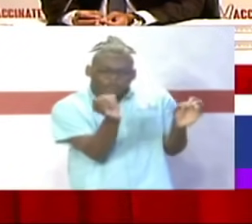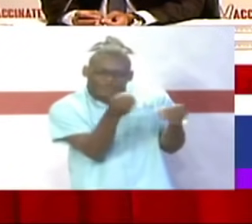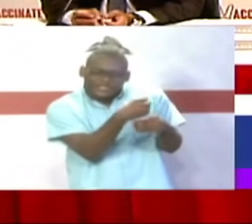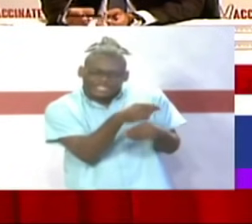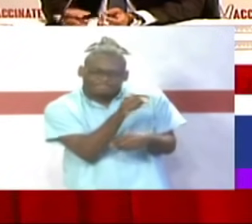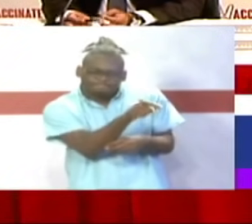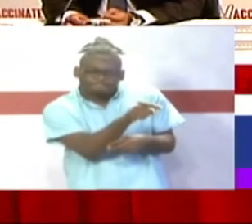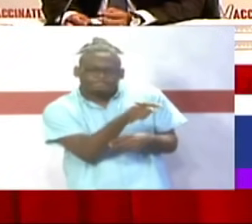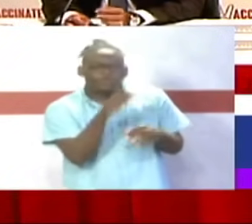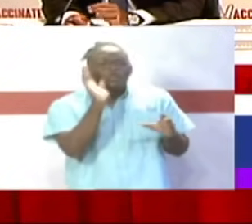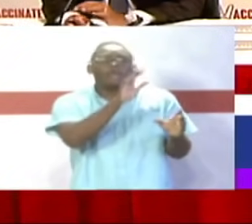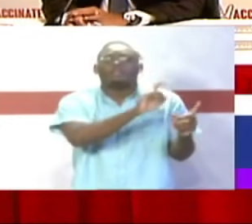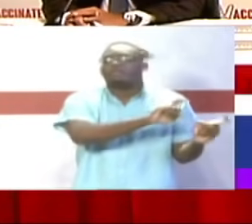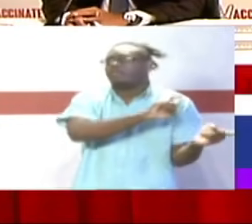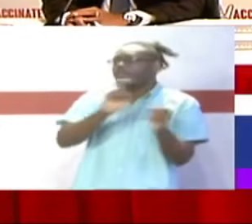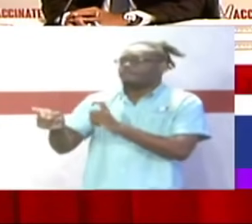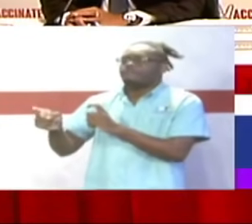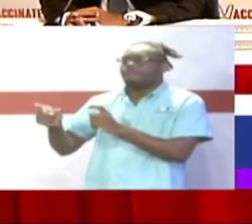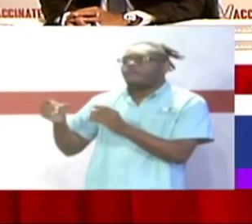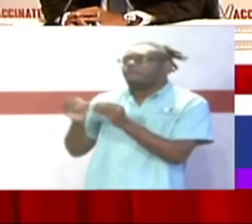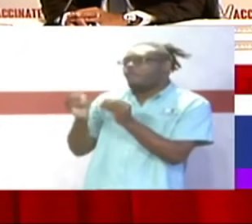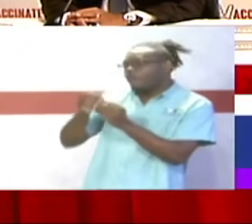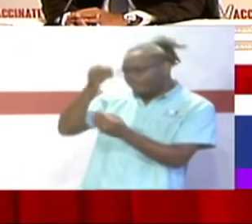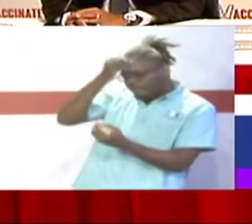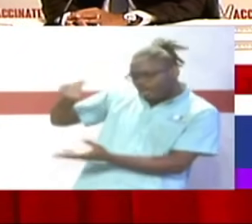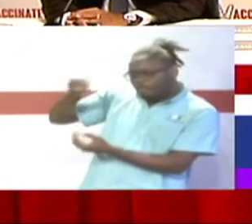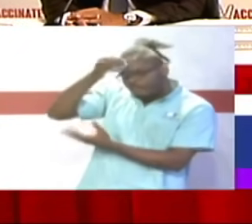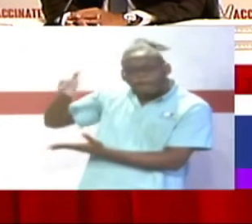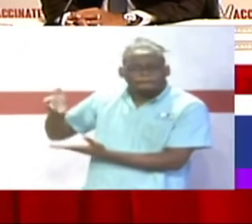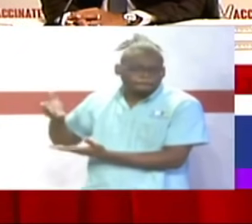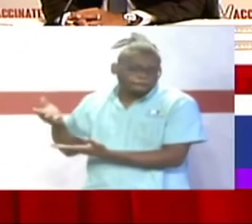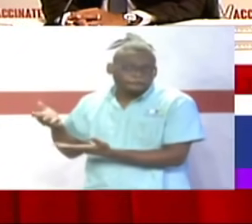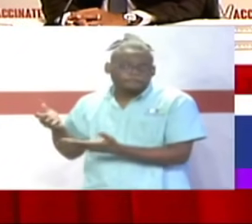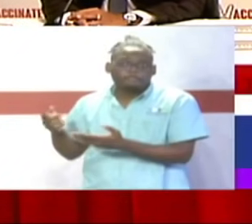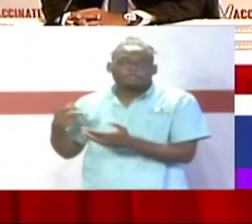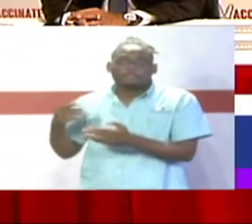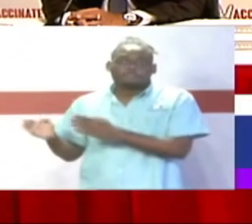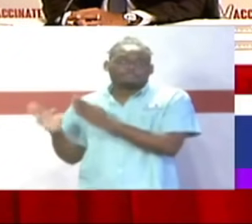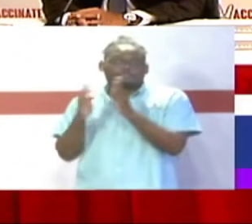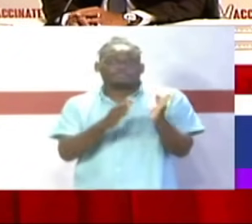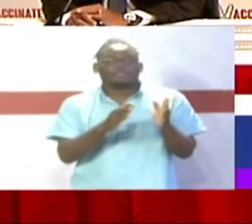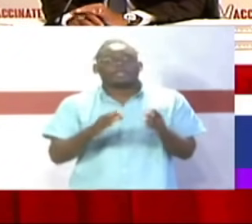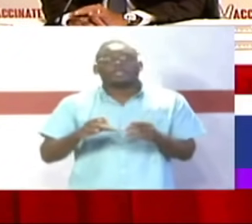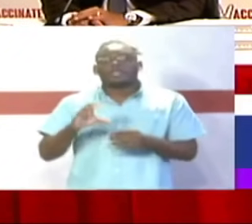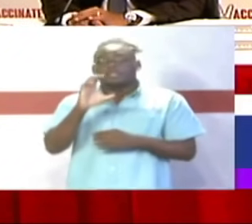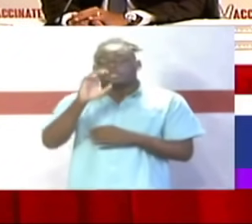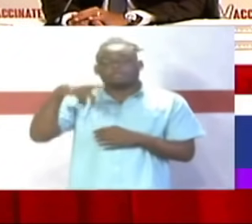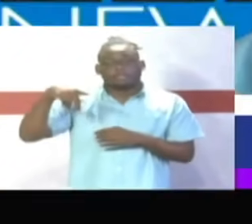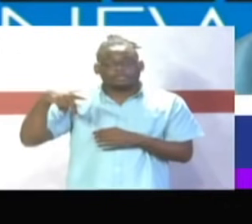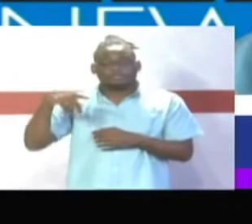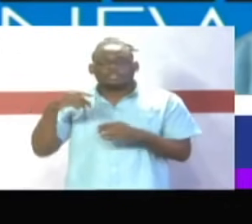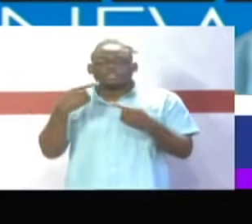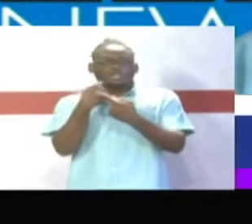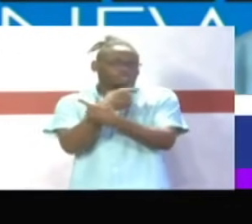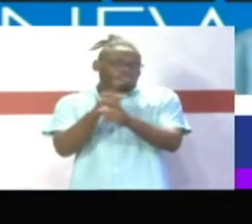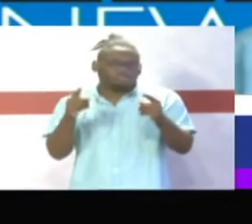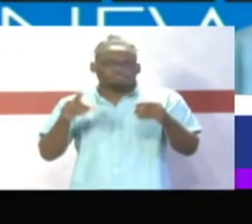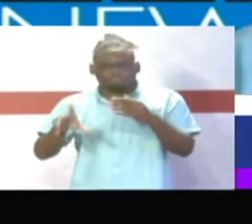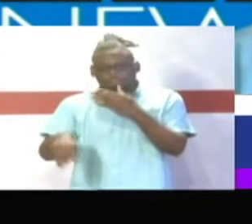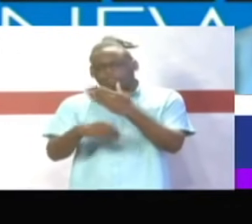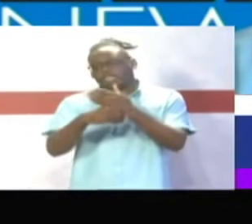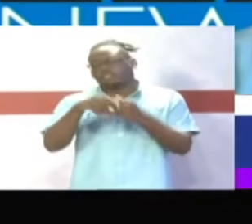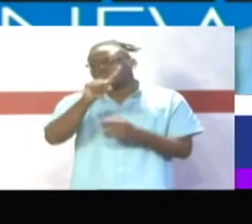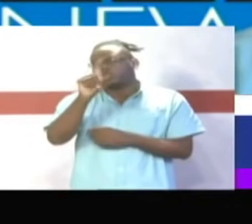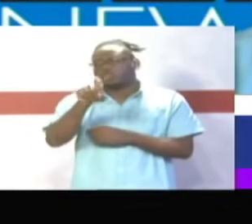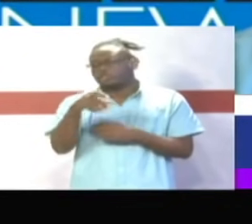have an additional question from AZP News at this time. Good morning, Priya Bihari again, AZP News. There